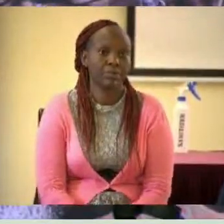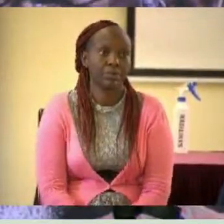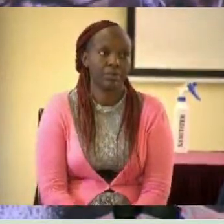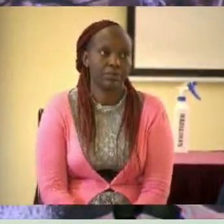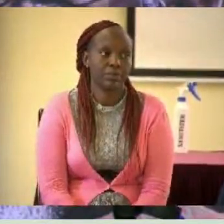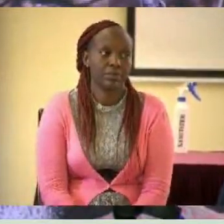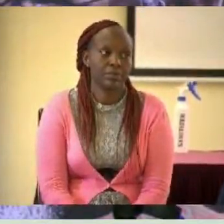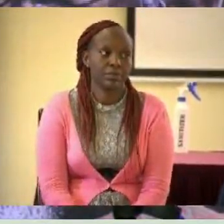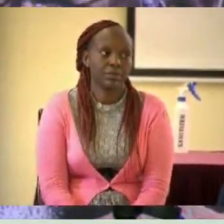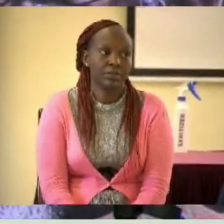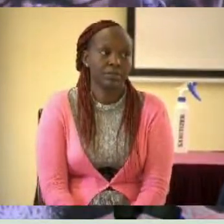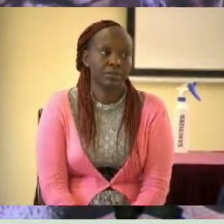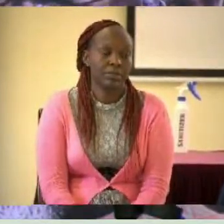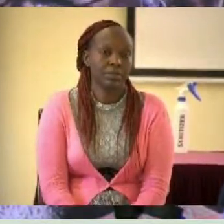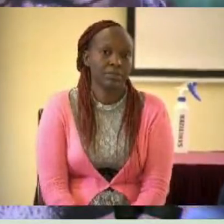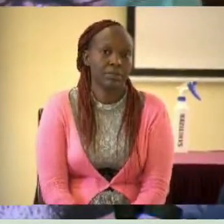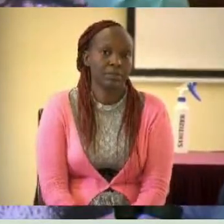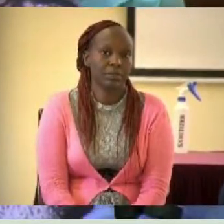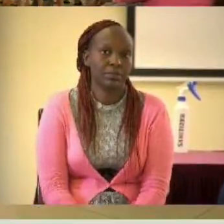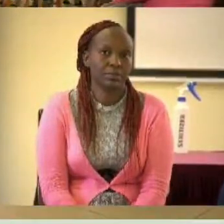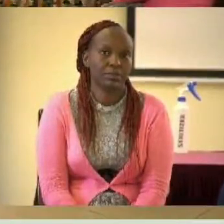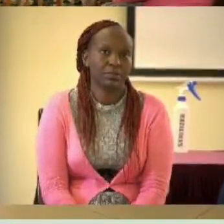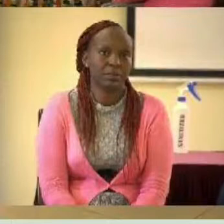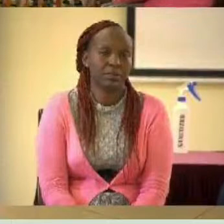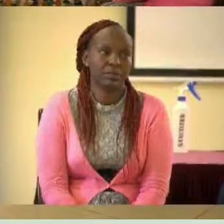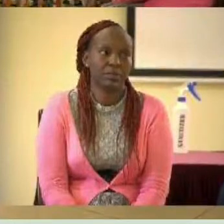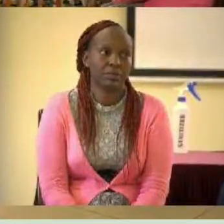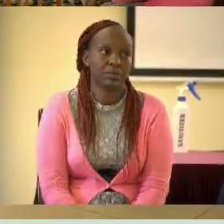Okay, this idea.